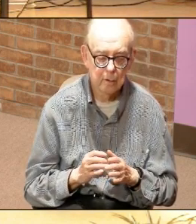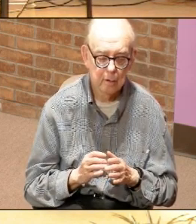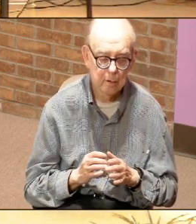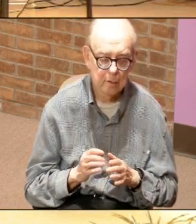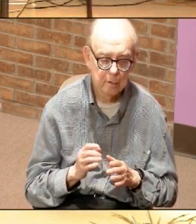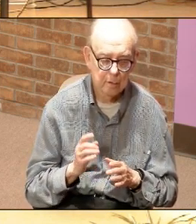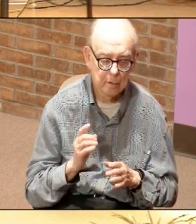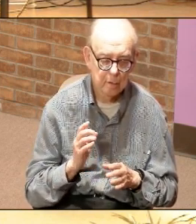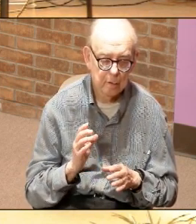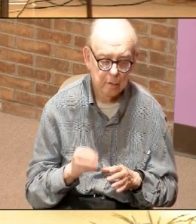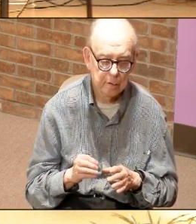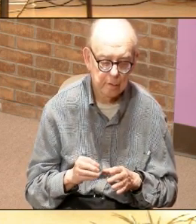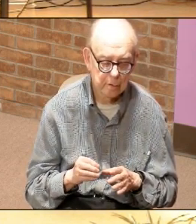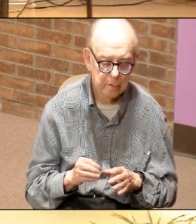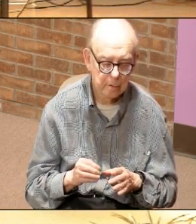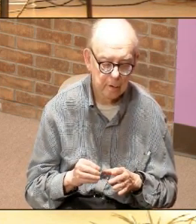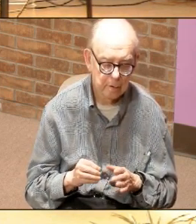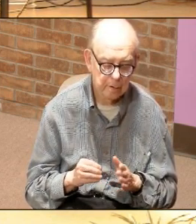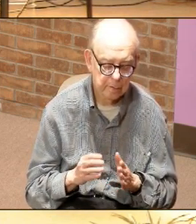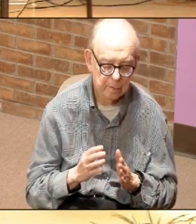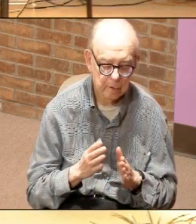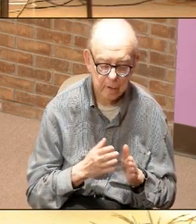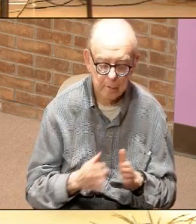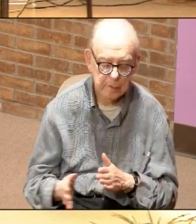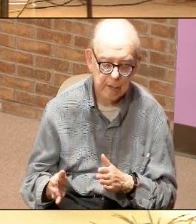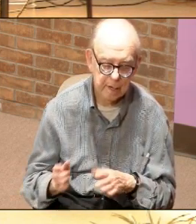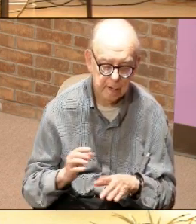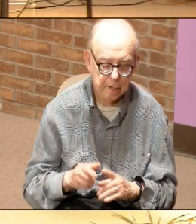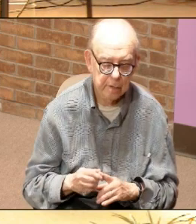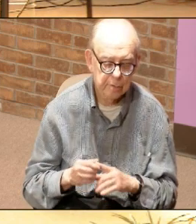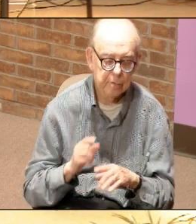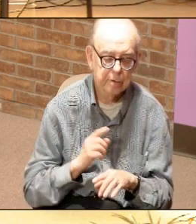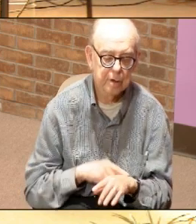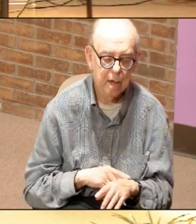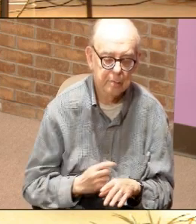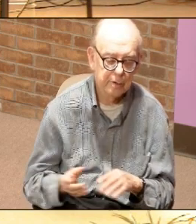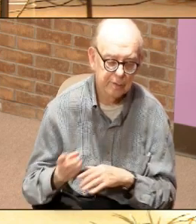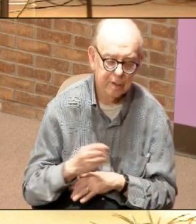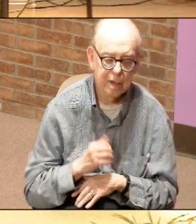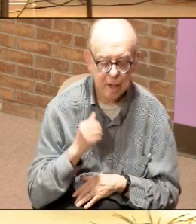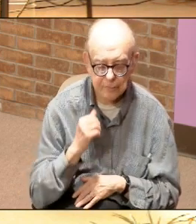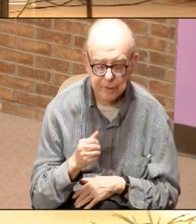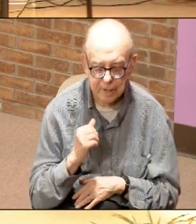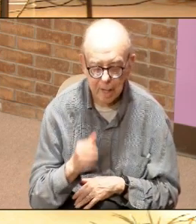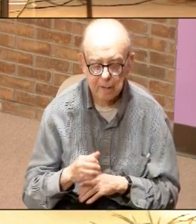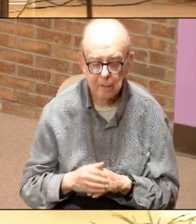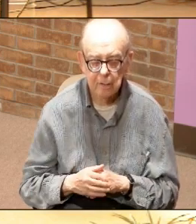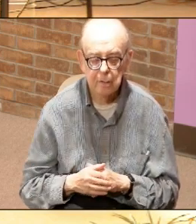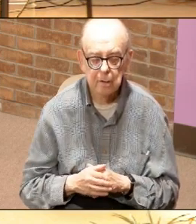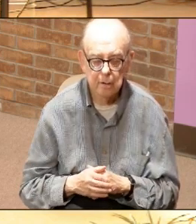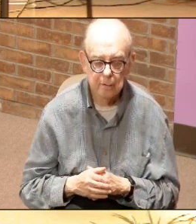You ought to take and schedule a certain time of day, every day,